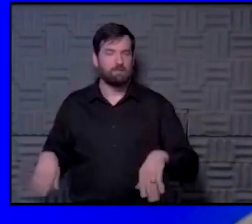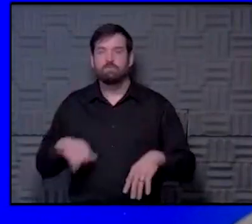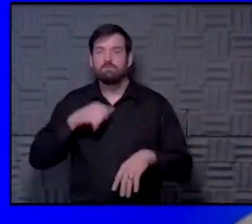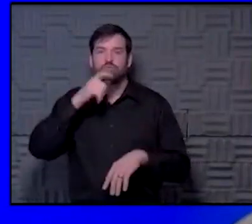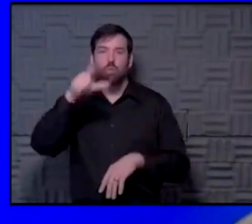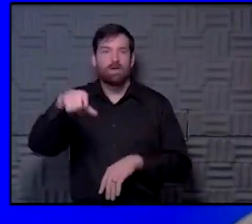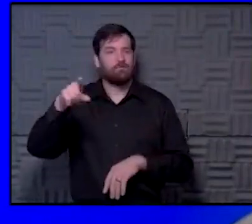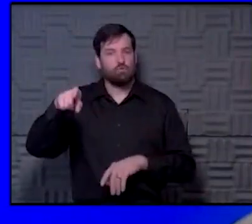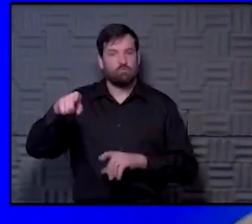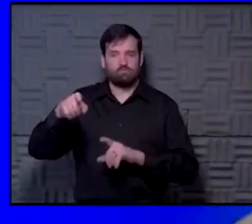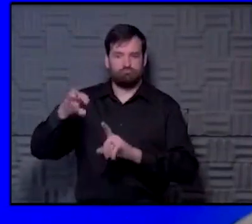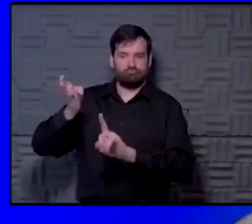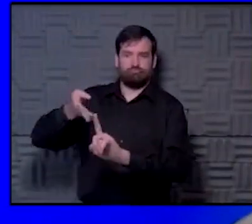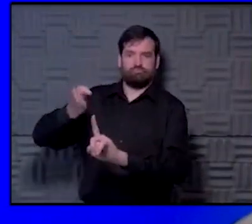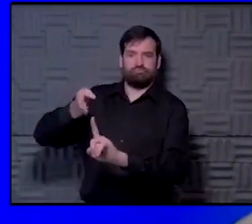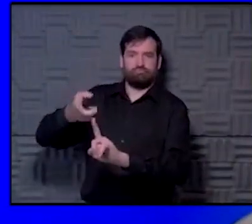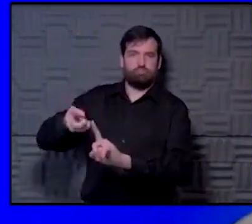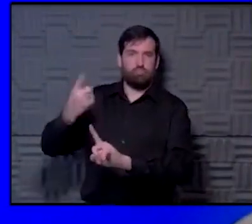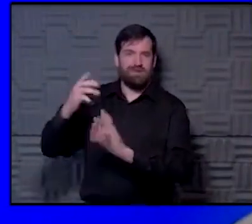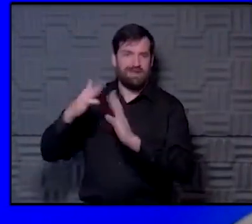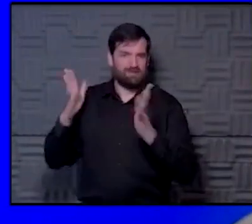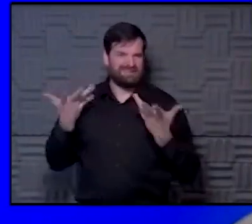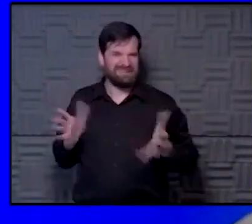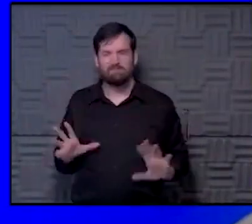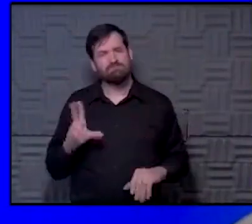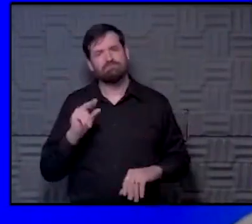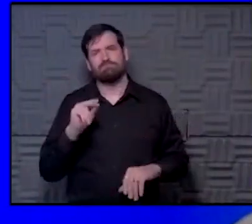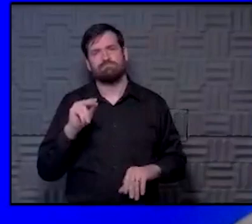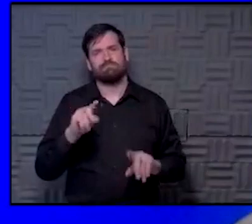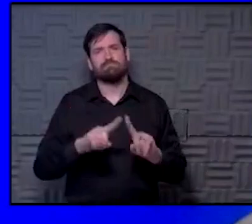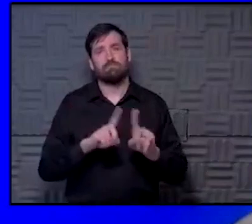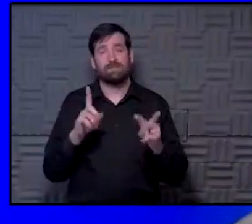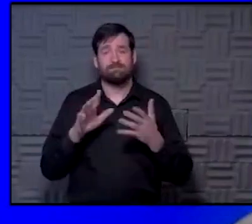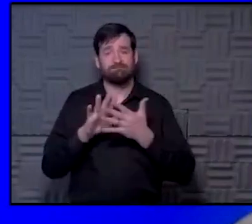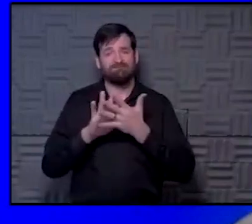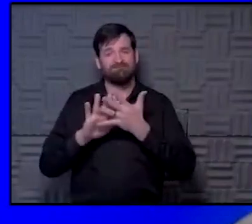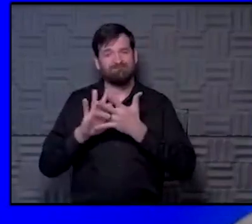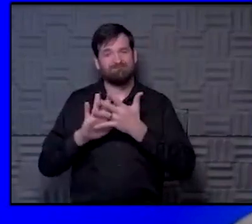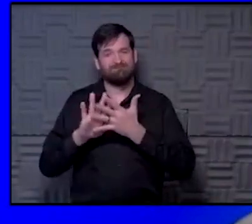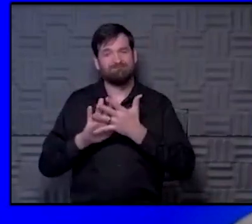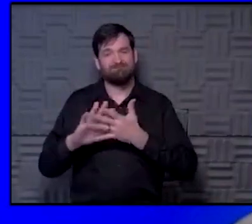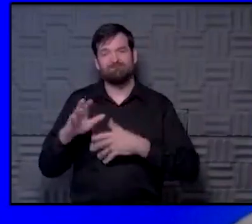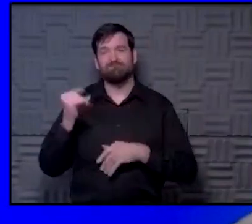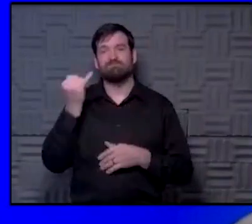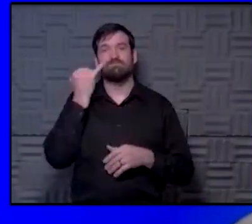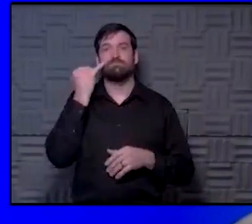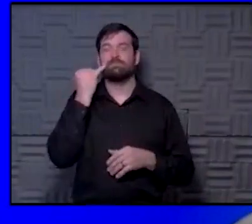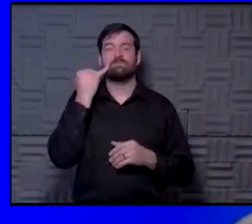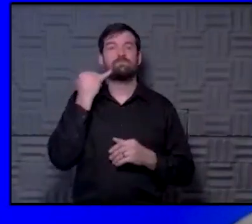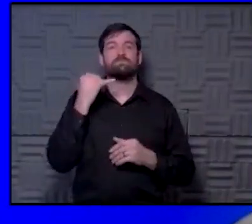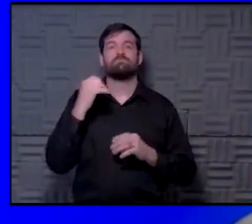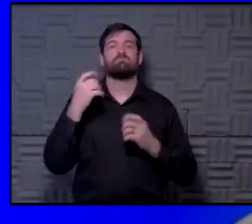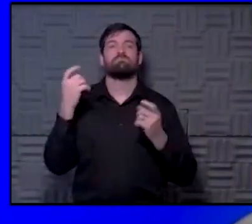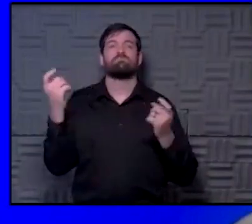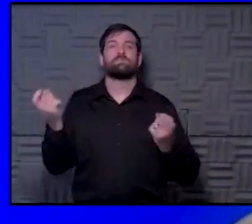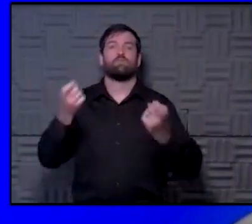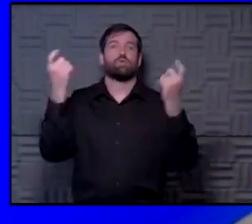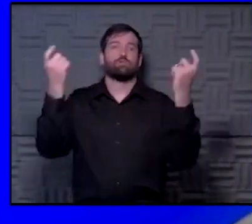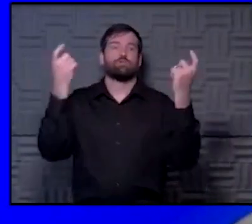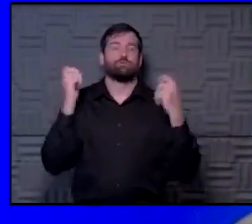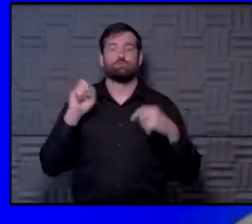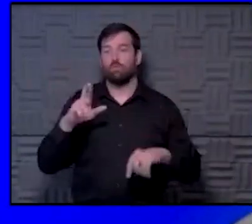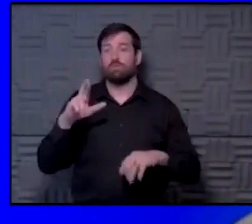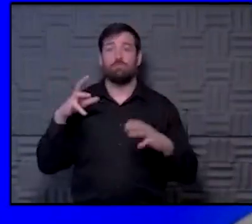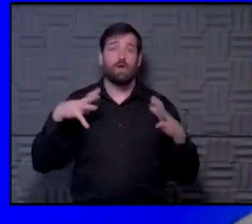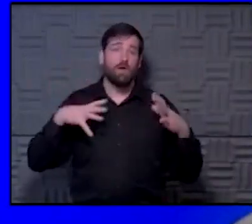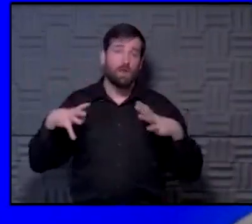be just that strict one household and that's it. But it does get into a gray area, especially if you're doing celebrations or, like I said,